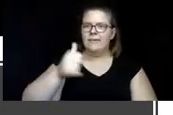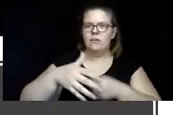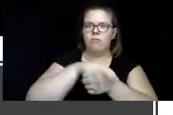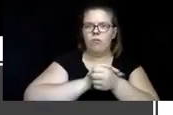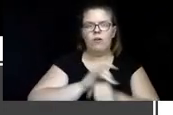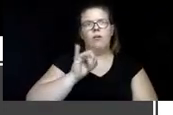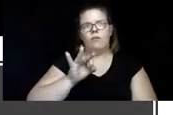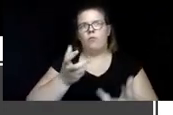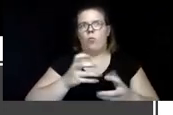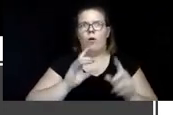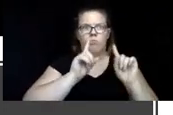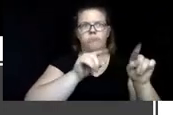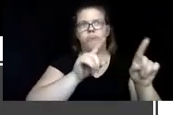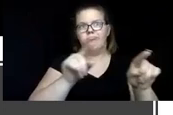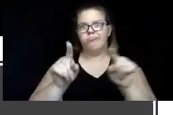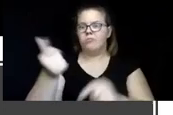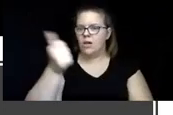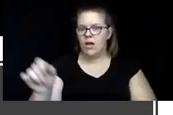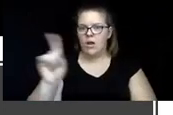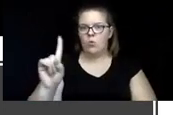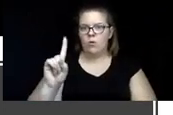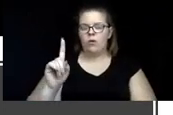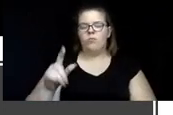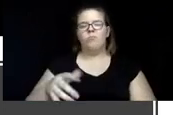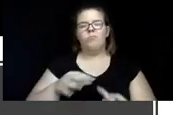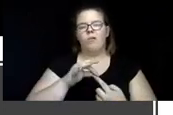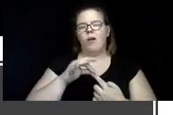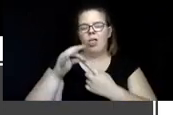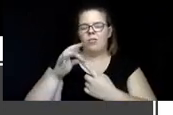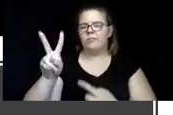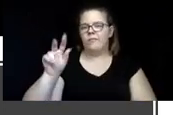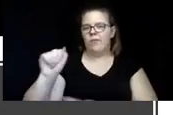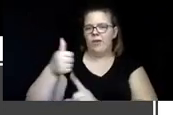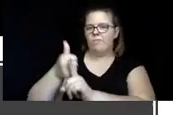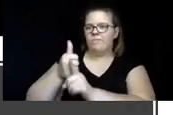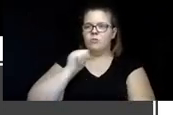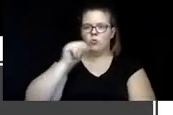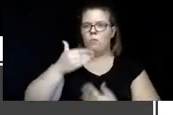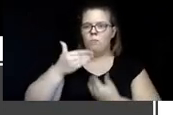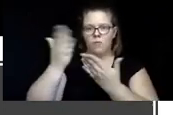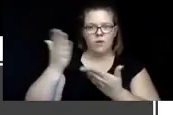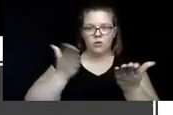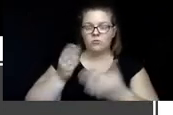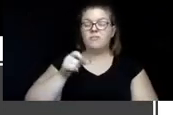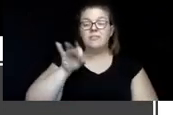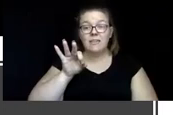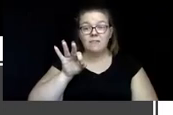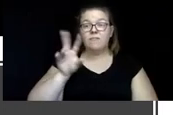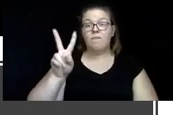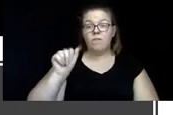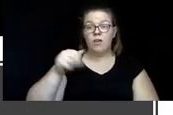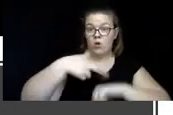go anywhere, unless the VA didn't provide that service. If the VA sends you somewhere, they would cover